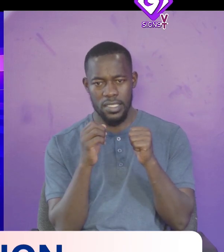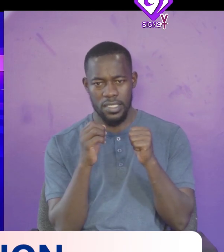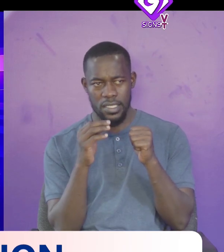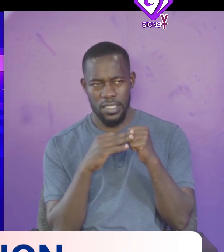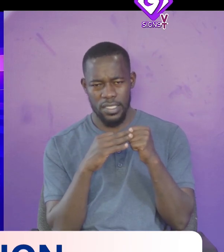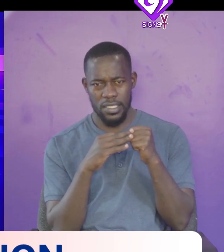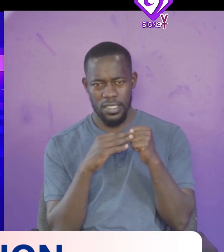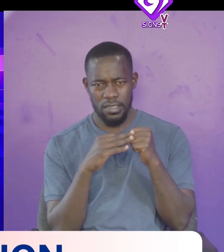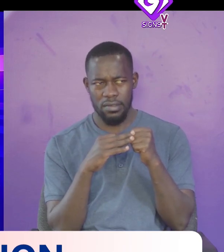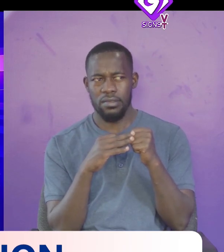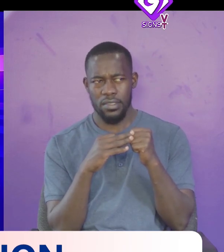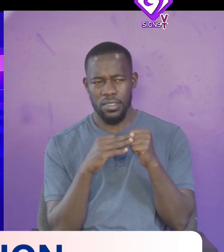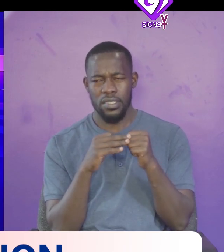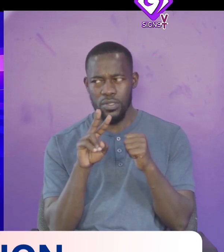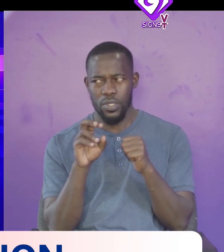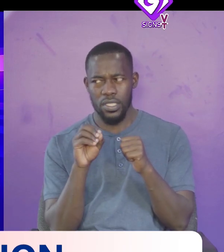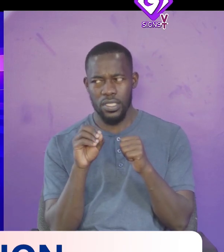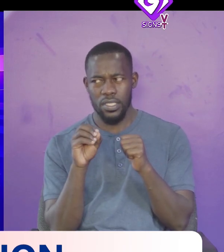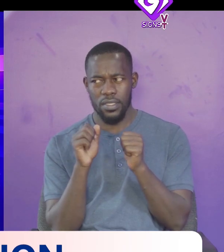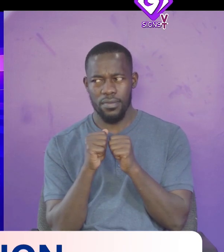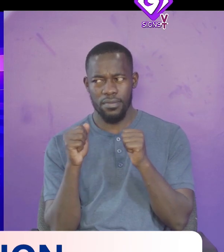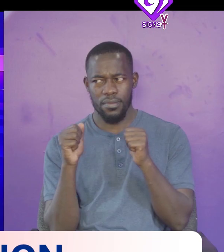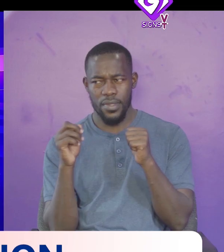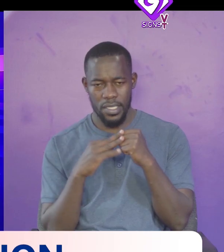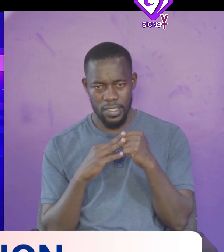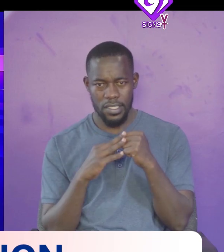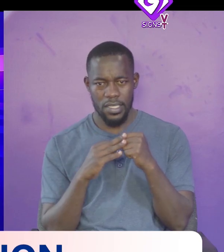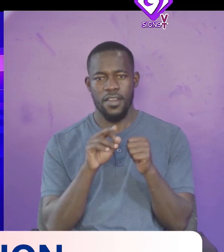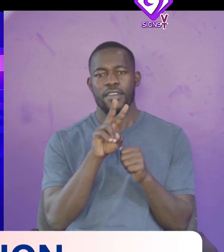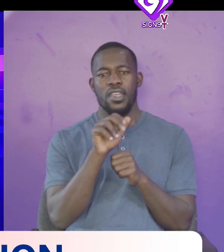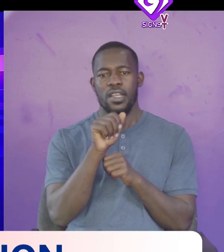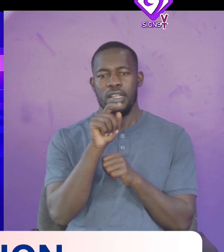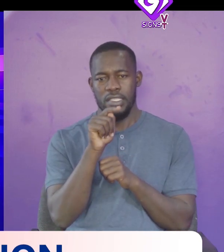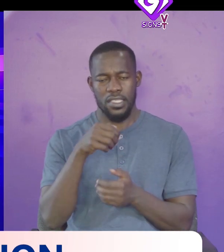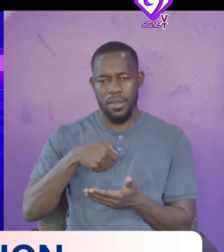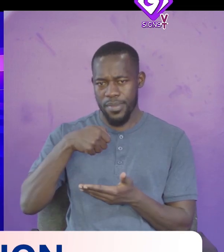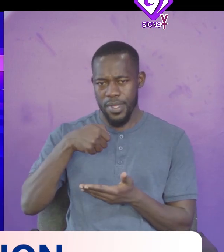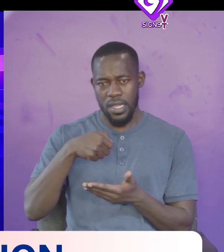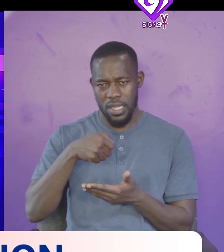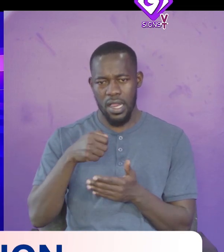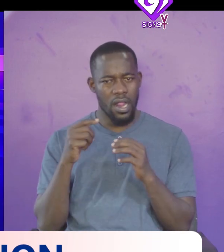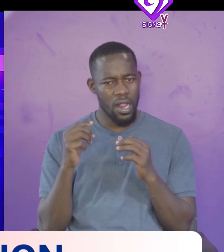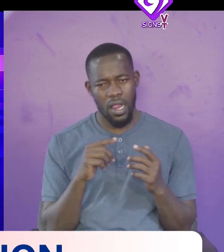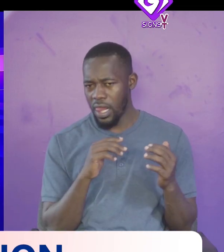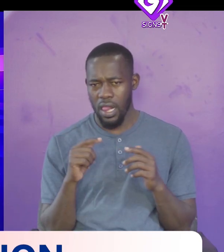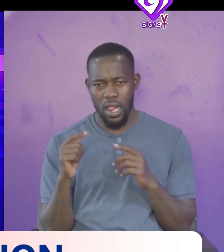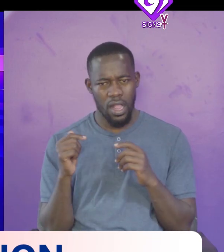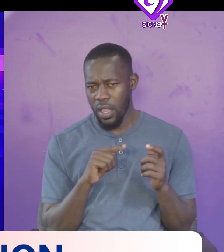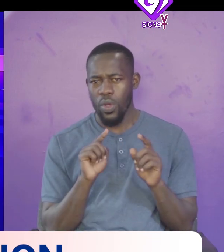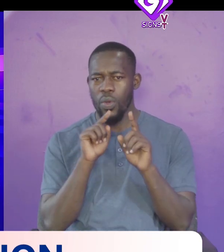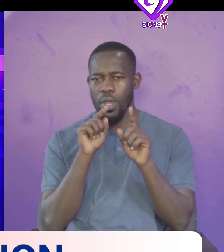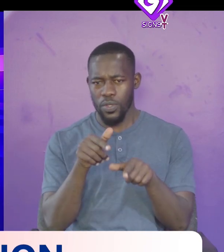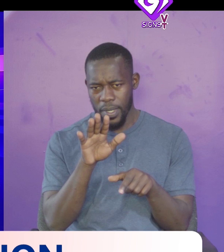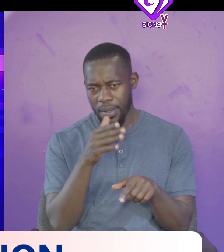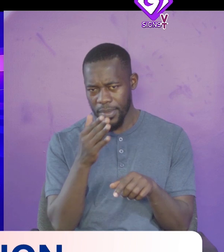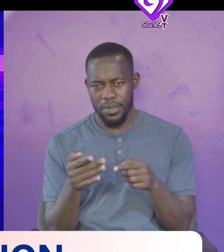2018, right, during the VAT bill. I know you remember the VAT issue, the right. fight that we had. We went to Parliament and they did not listen